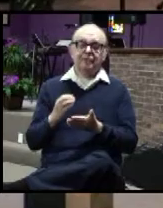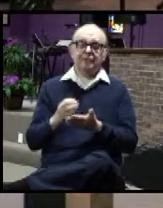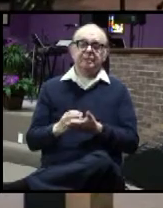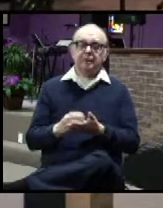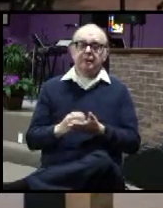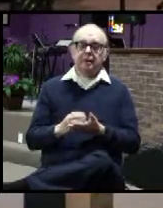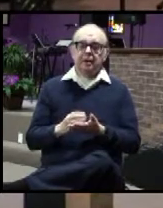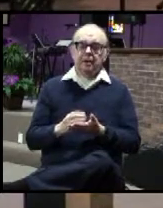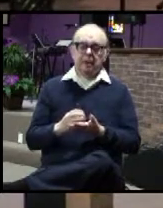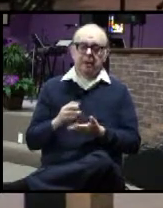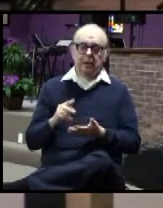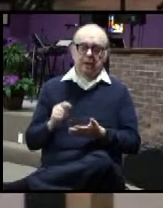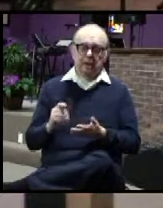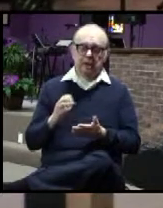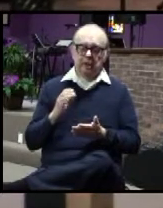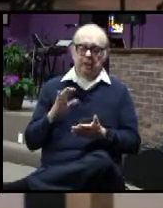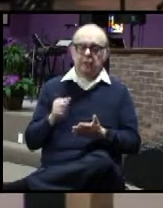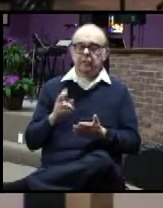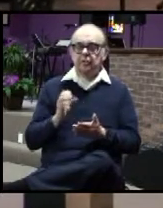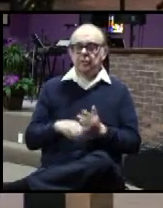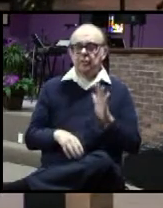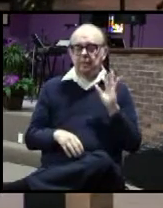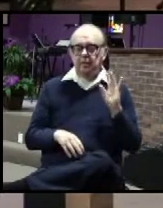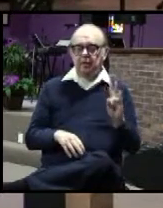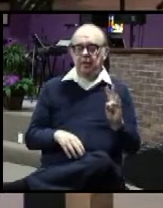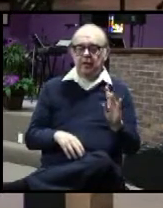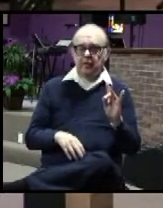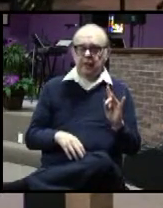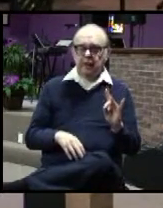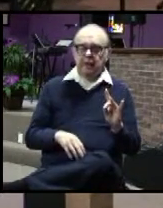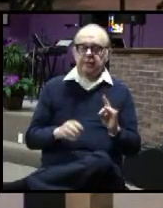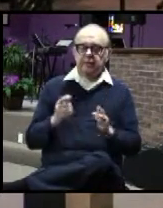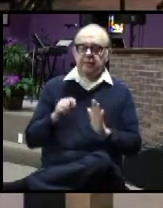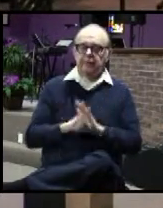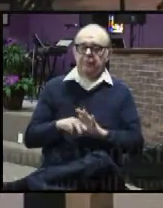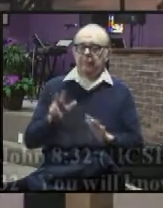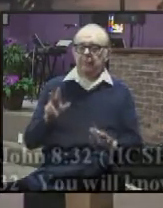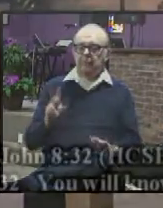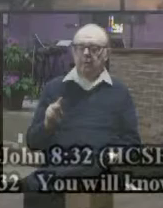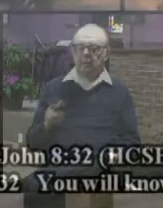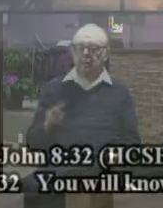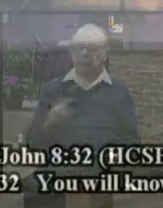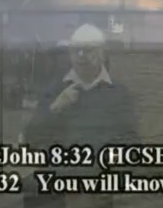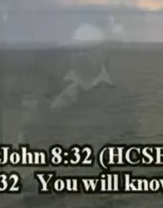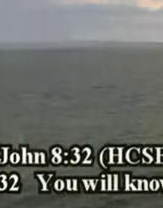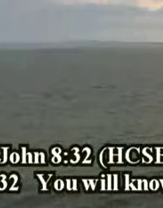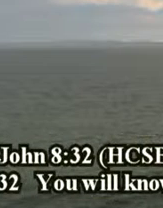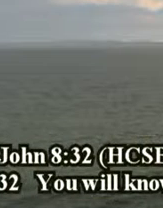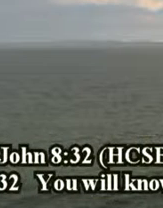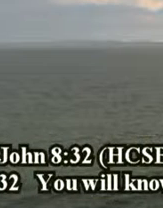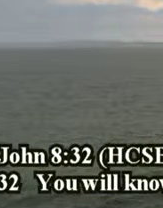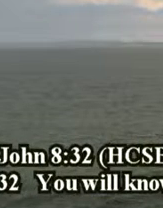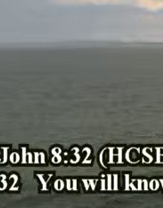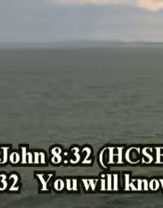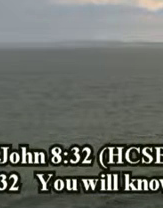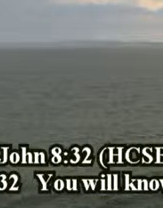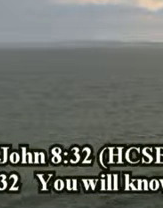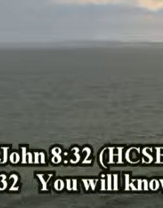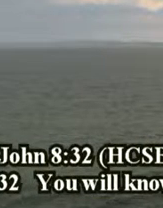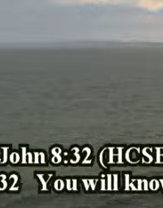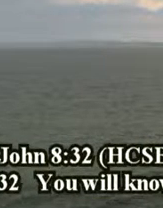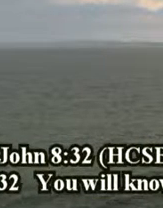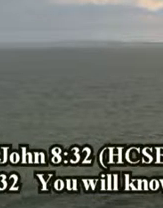because in John chapter 8, in verse number 32, Jesus says this. He says, you shall know the